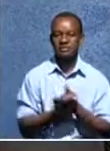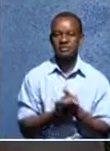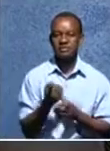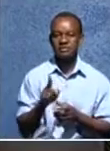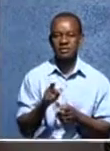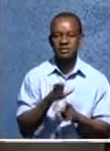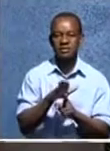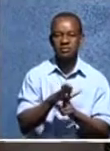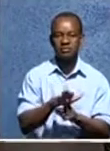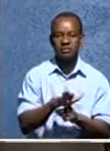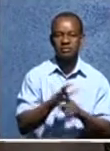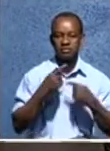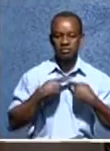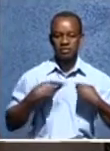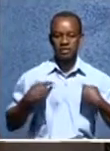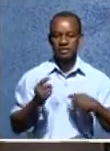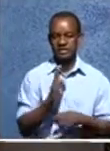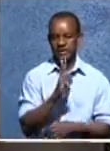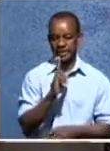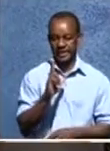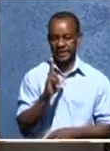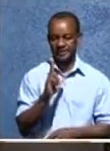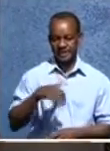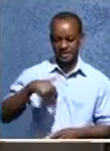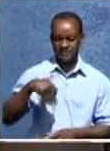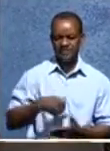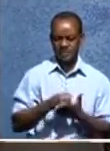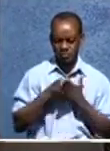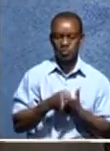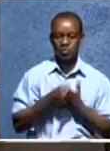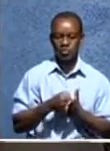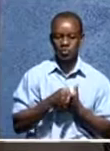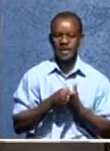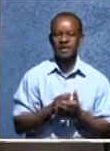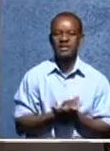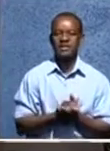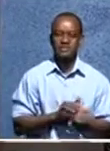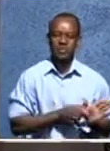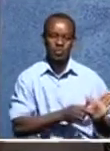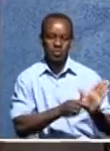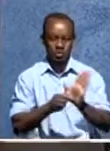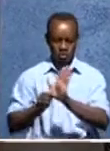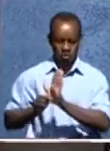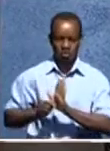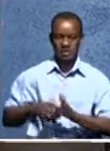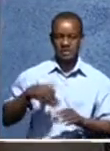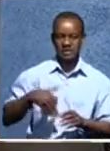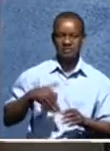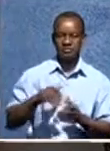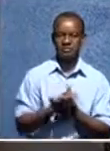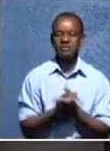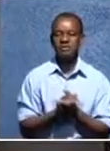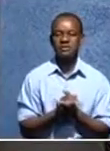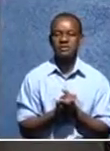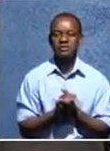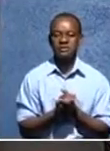as Namibians to really market Namibia as the choice travel destination. I think from the Namibia Airport Company side is